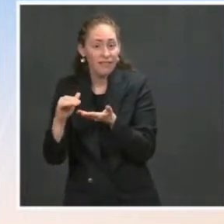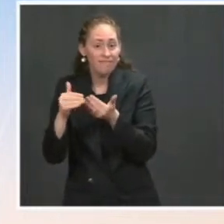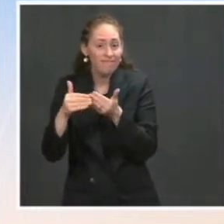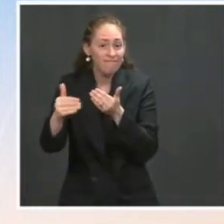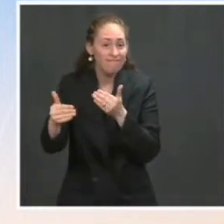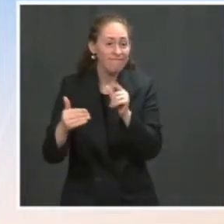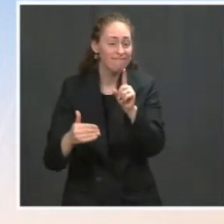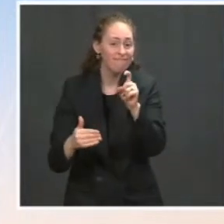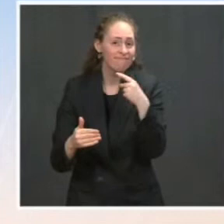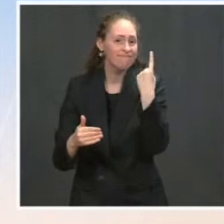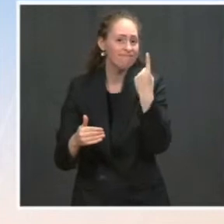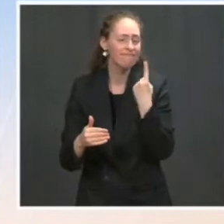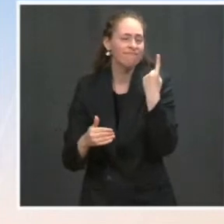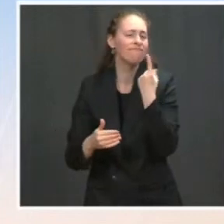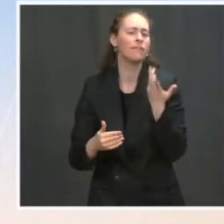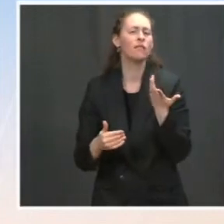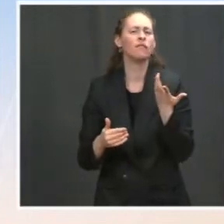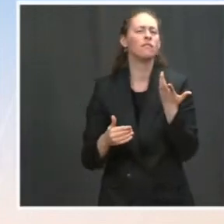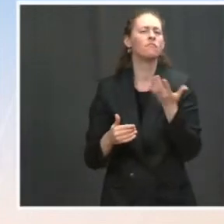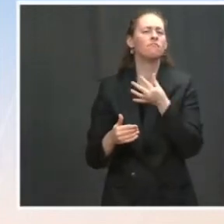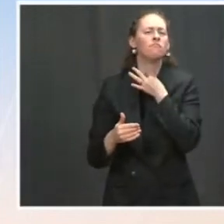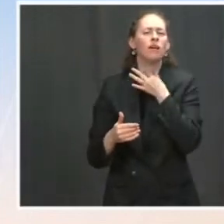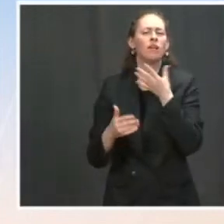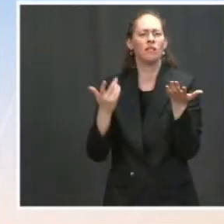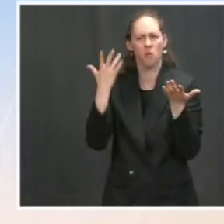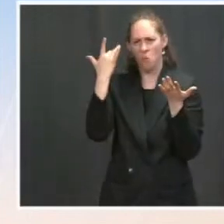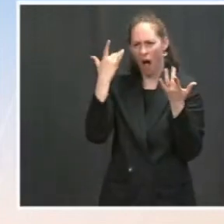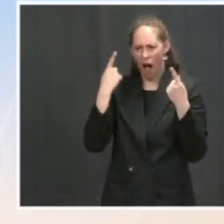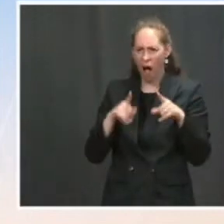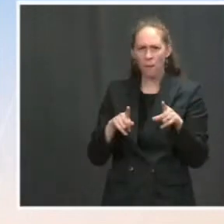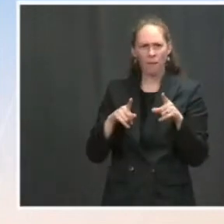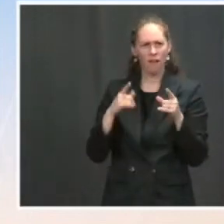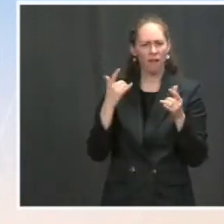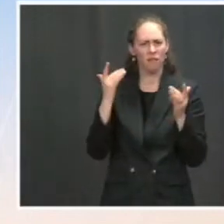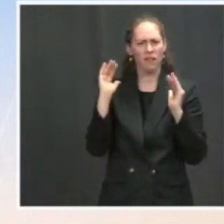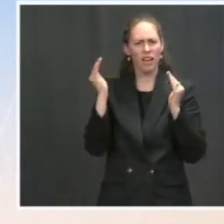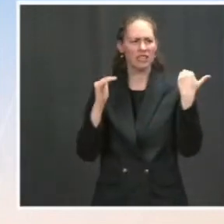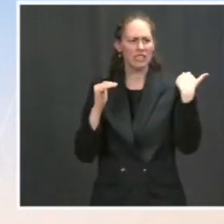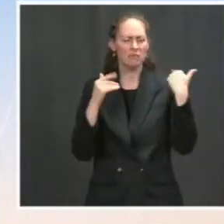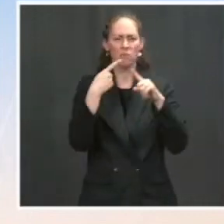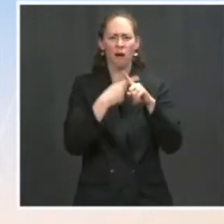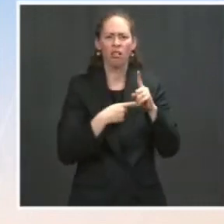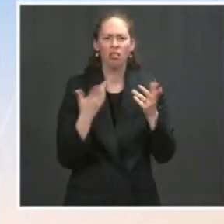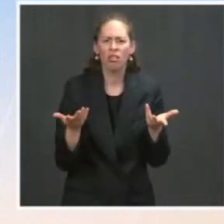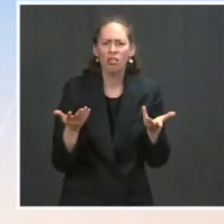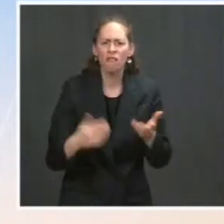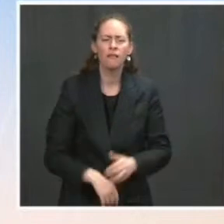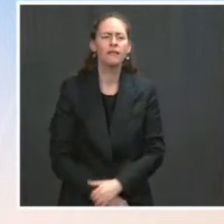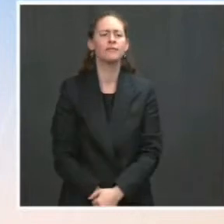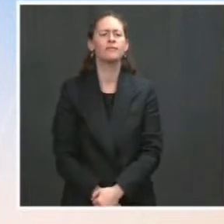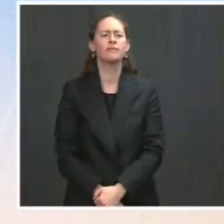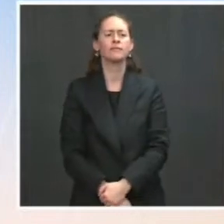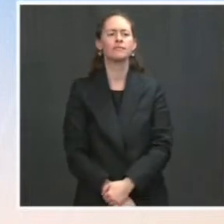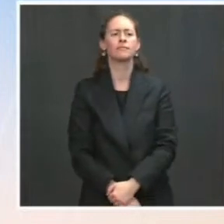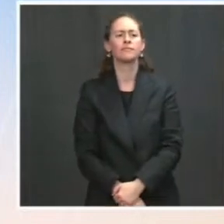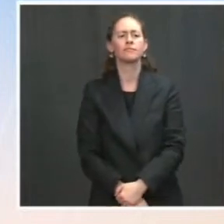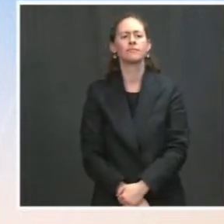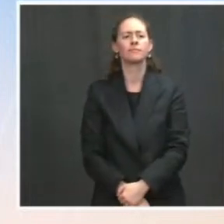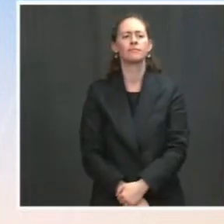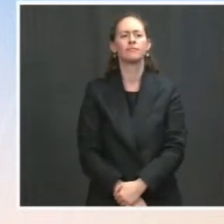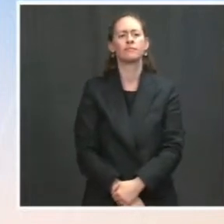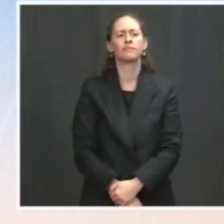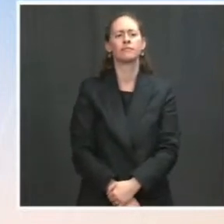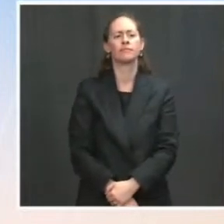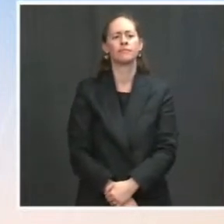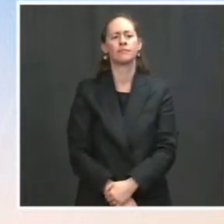that you think are driving that pretty substantial drop over the past month or so? Sure. Well, we always expected we'd be in a different phase. And we were